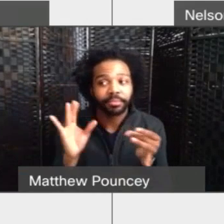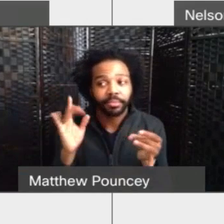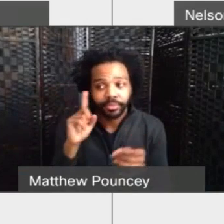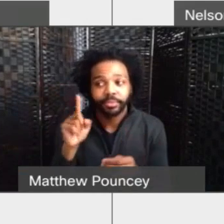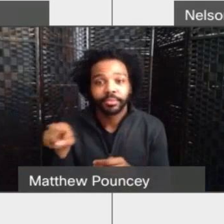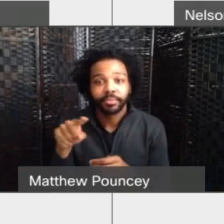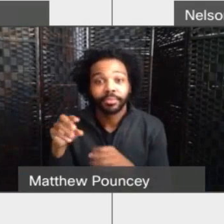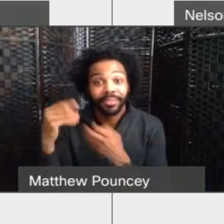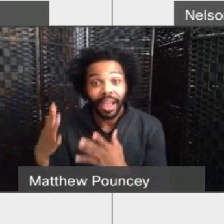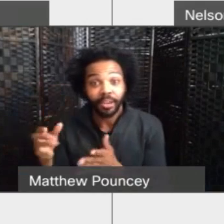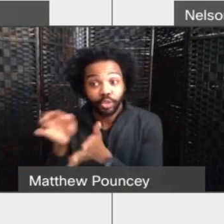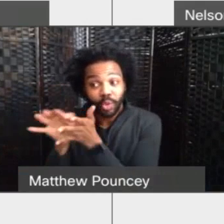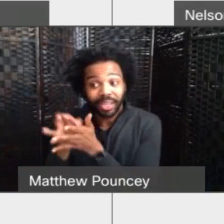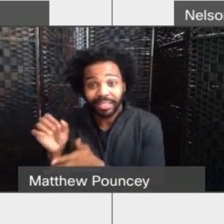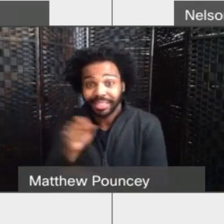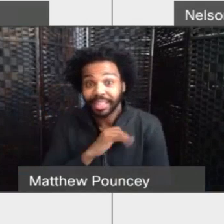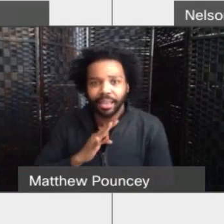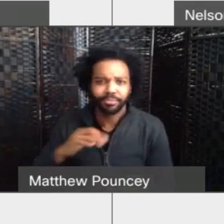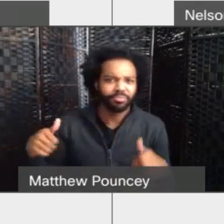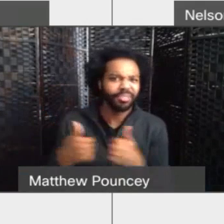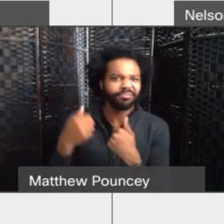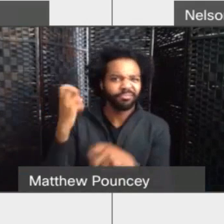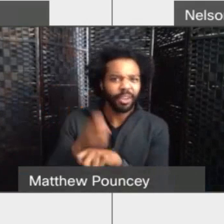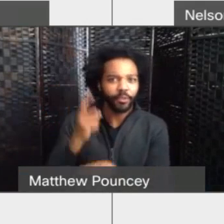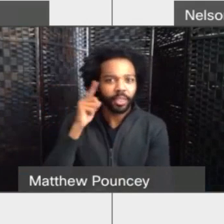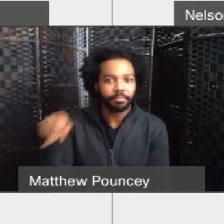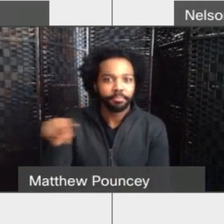to track staff is challenging as well because,